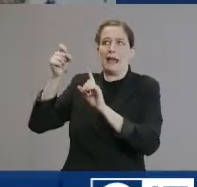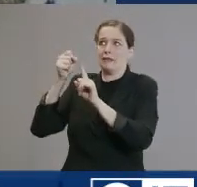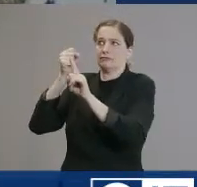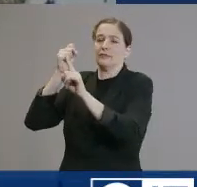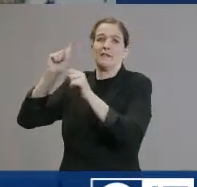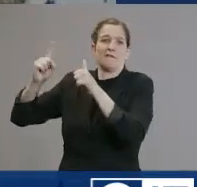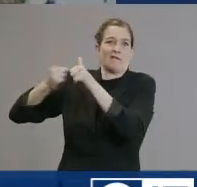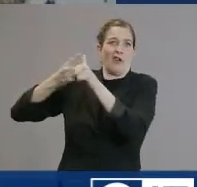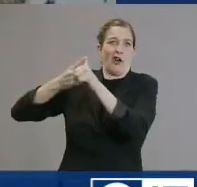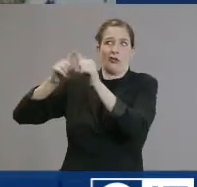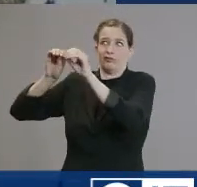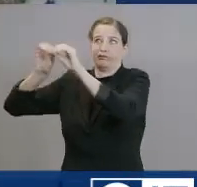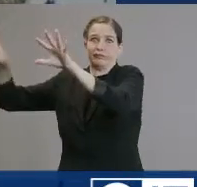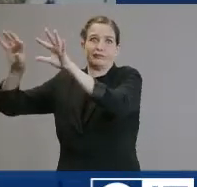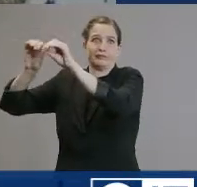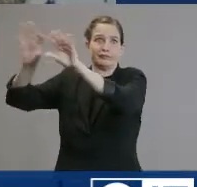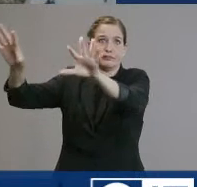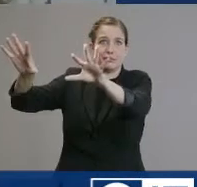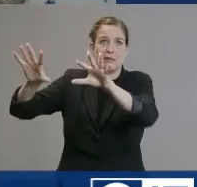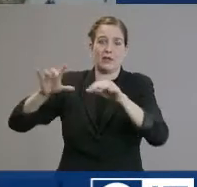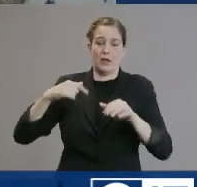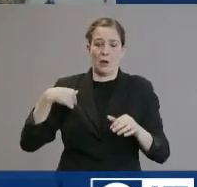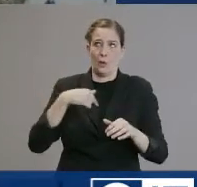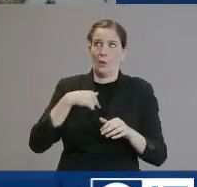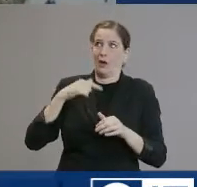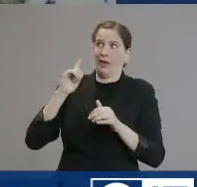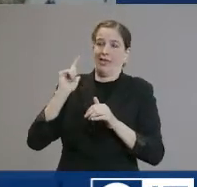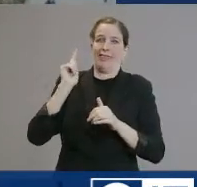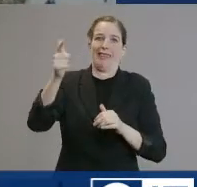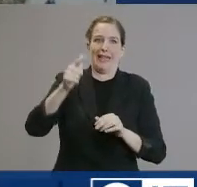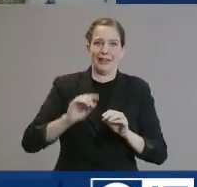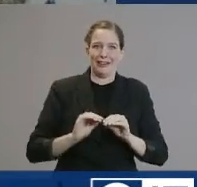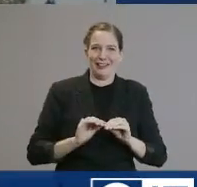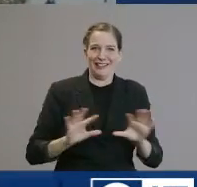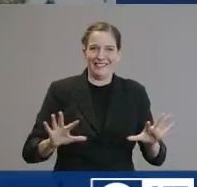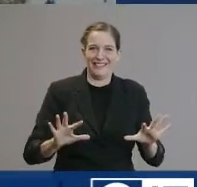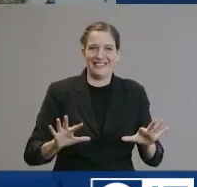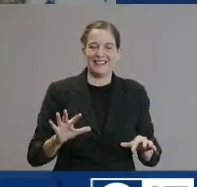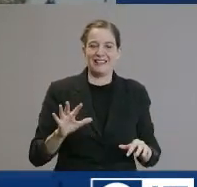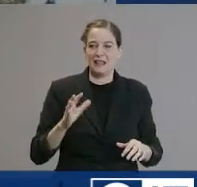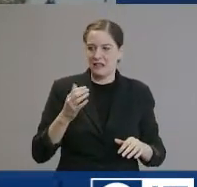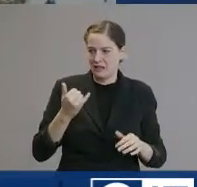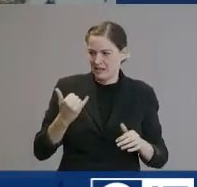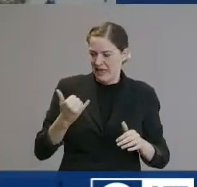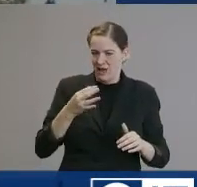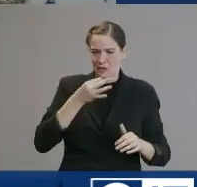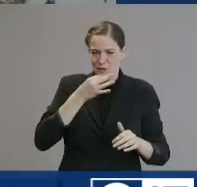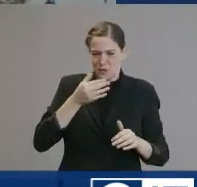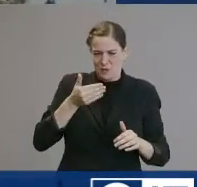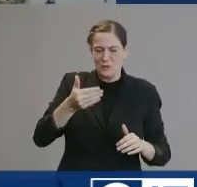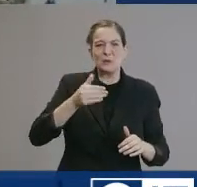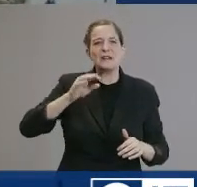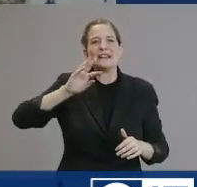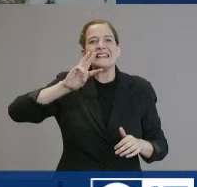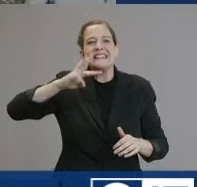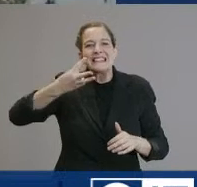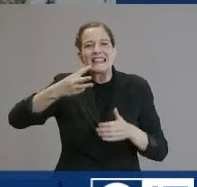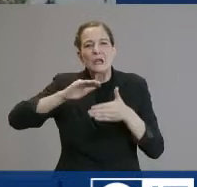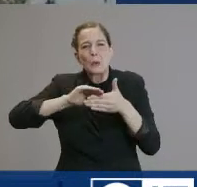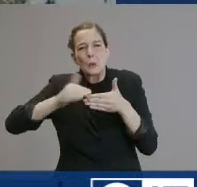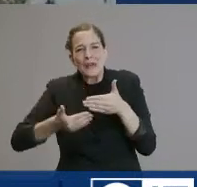think, our 6th straight weekend of a testing blitz. This is all labs in the state of Arizona. Over